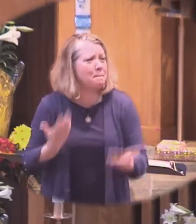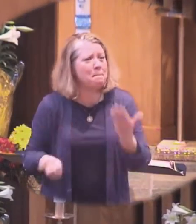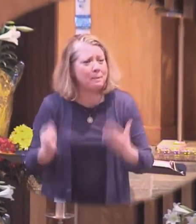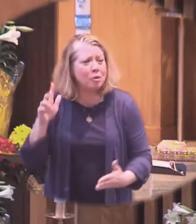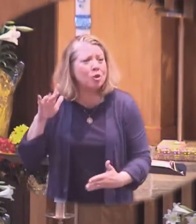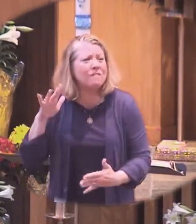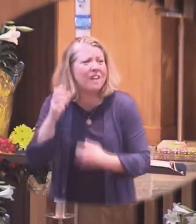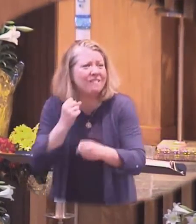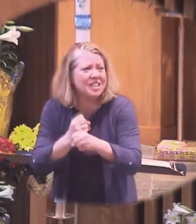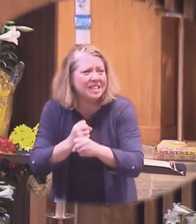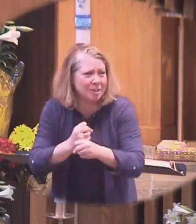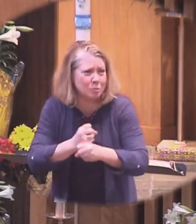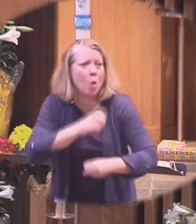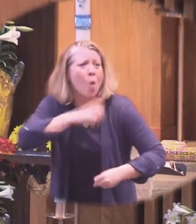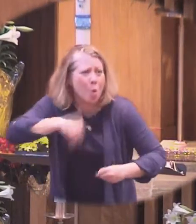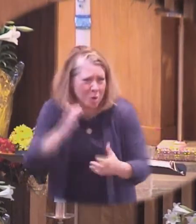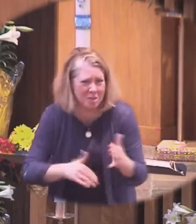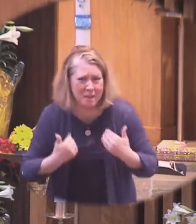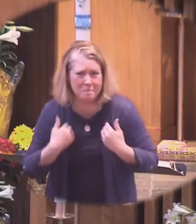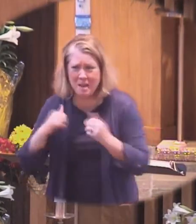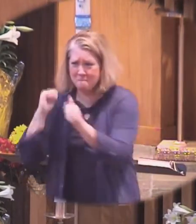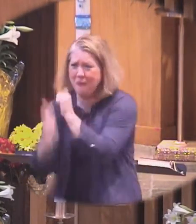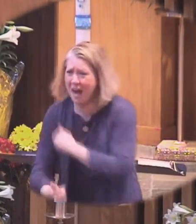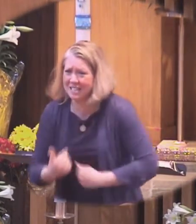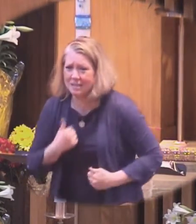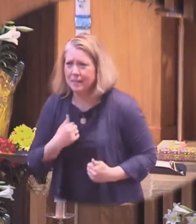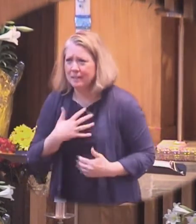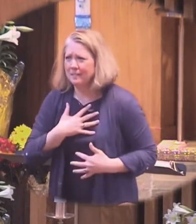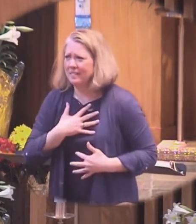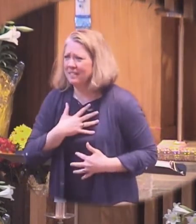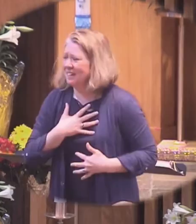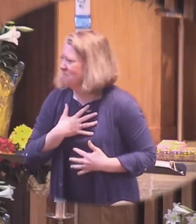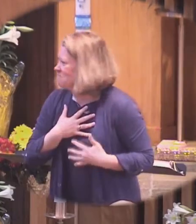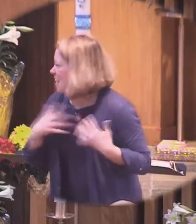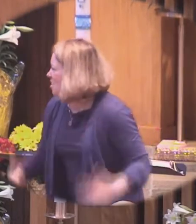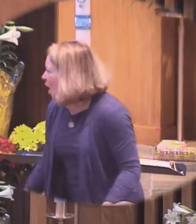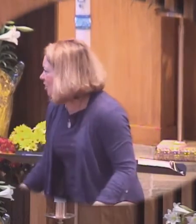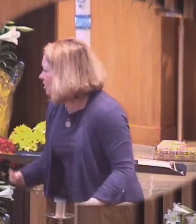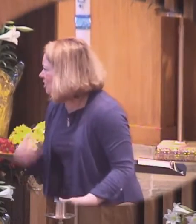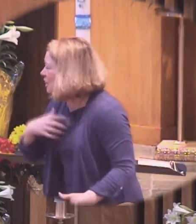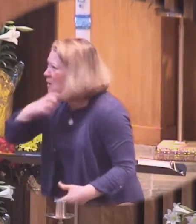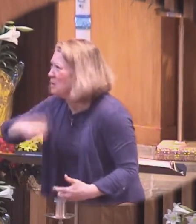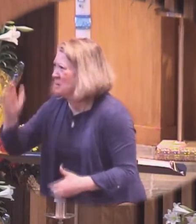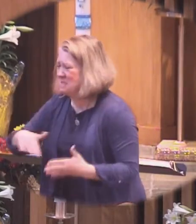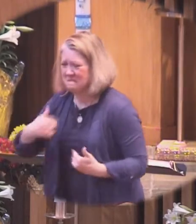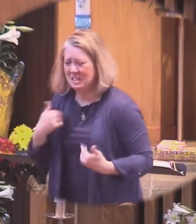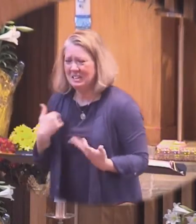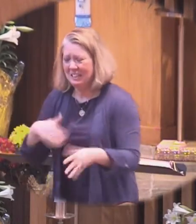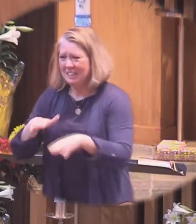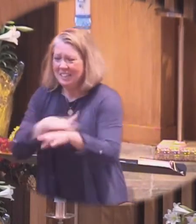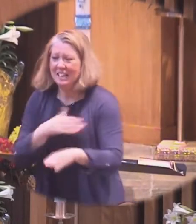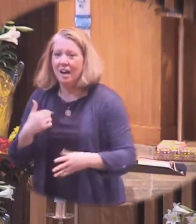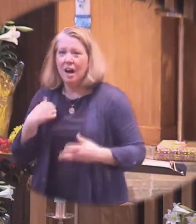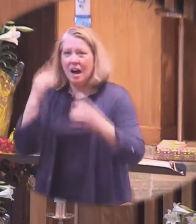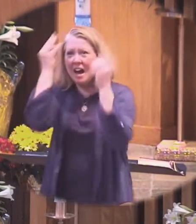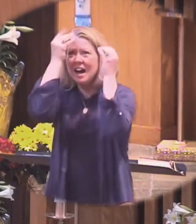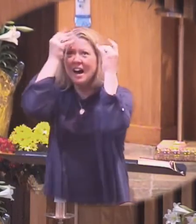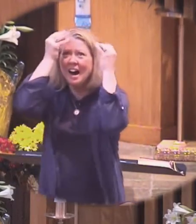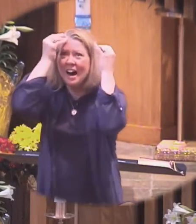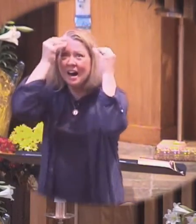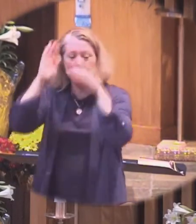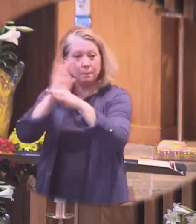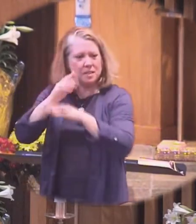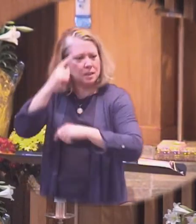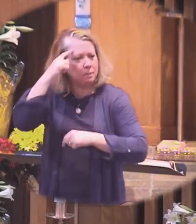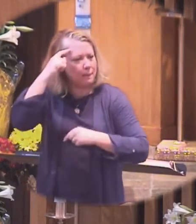runs and passes me by. And at that point I realize how these thoughts, all these things that had occupied my